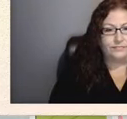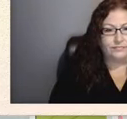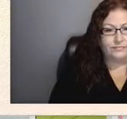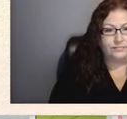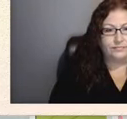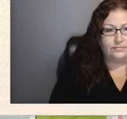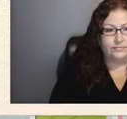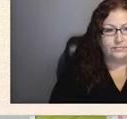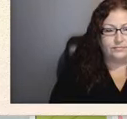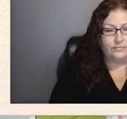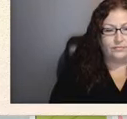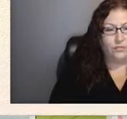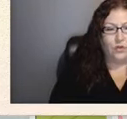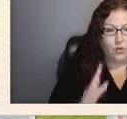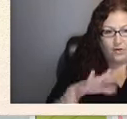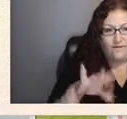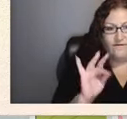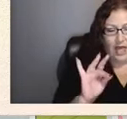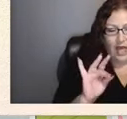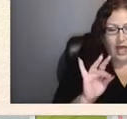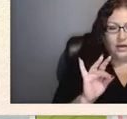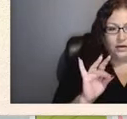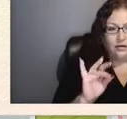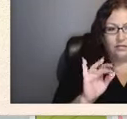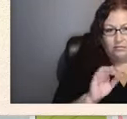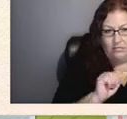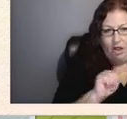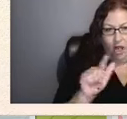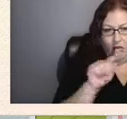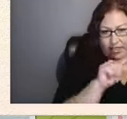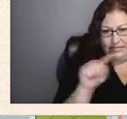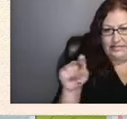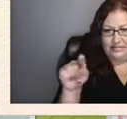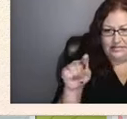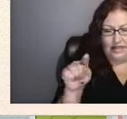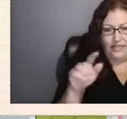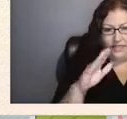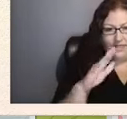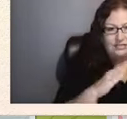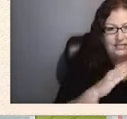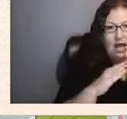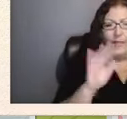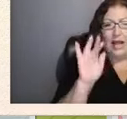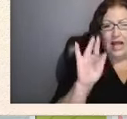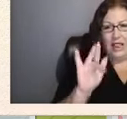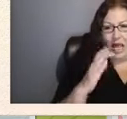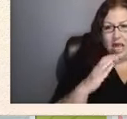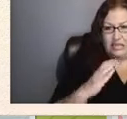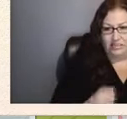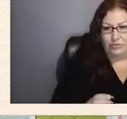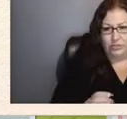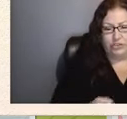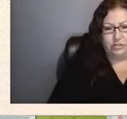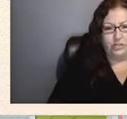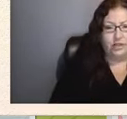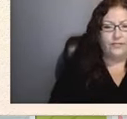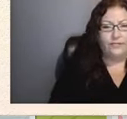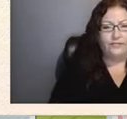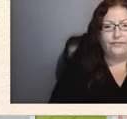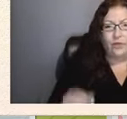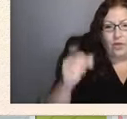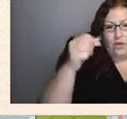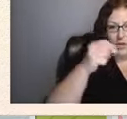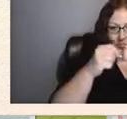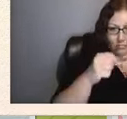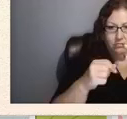You're going to find all these elements at the top. You click on customers, scroll down to where it